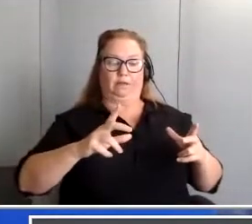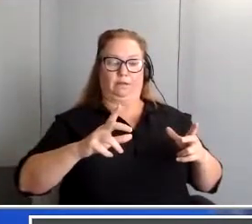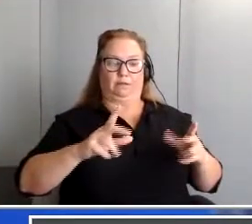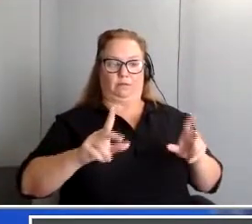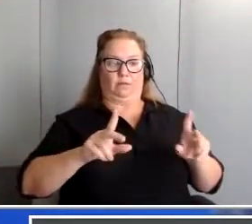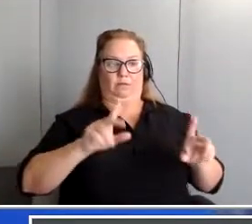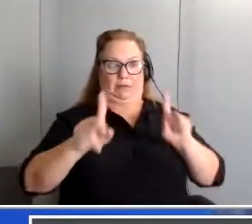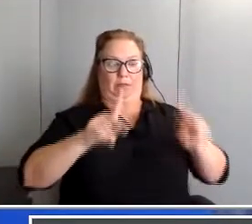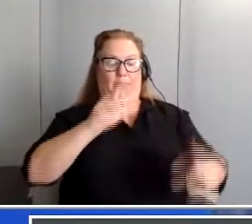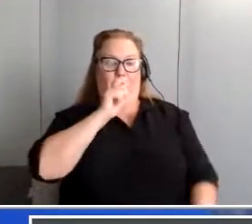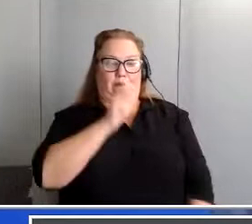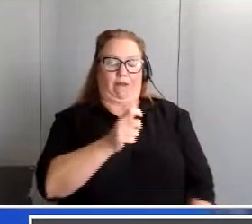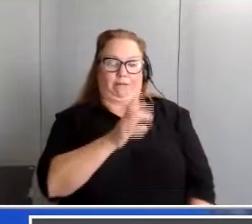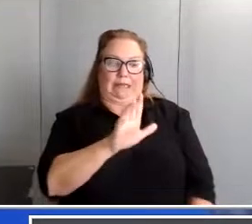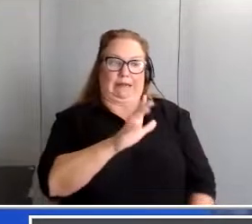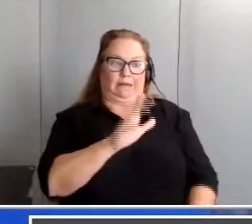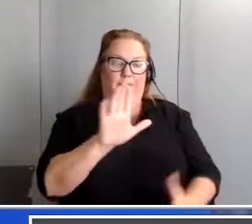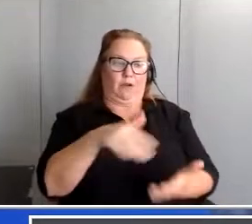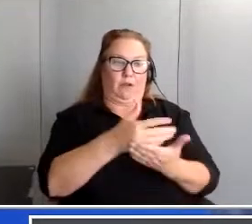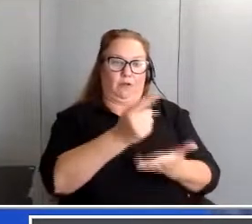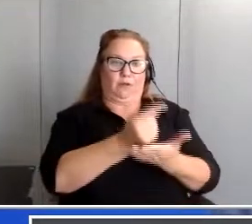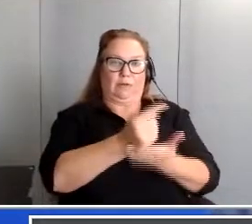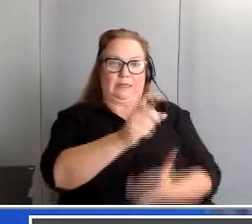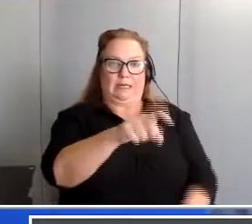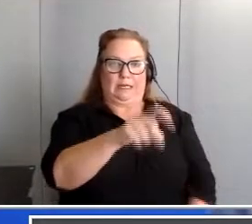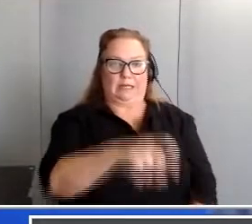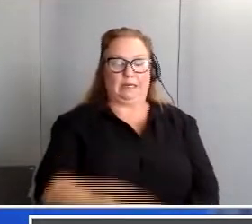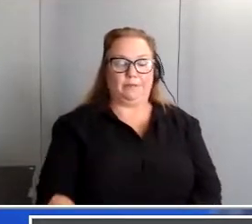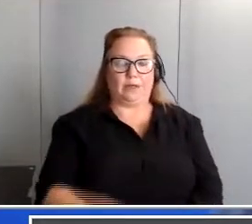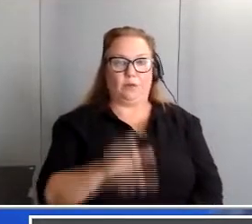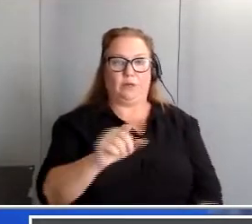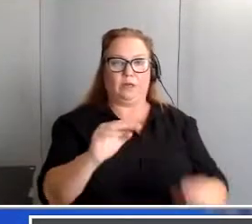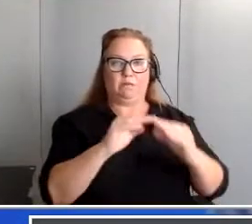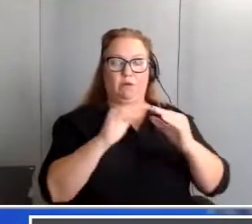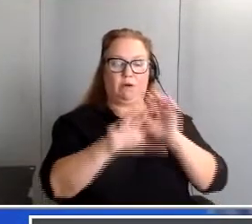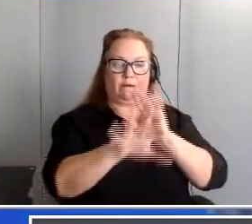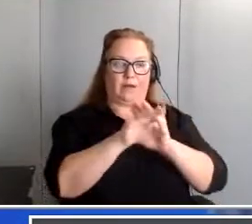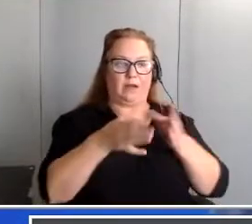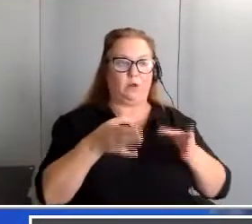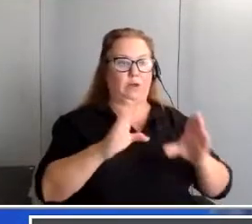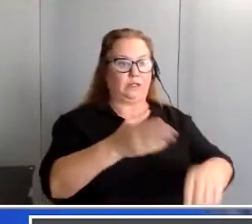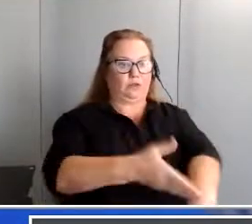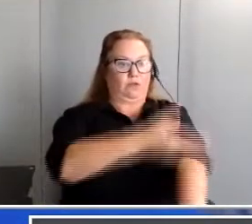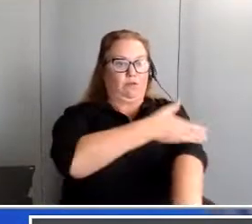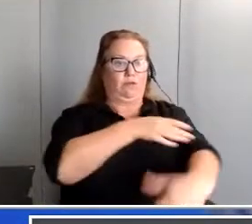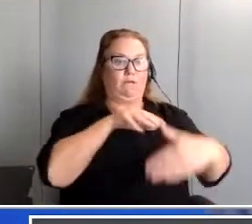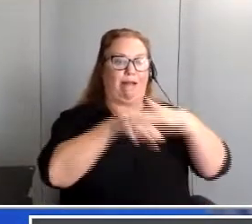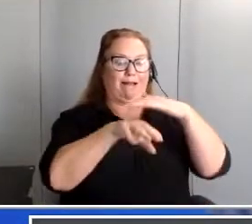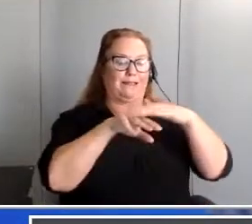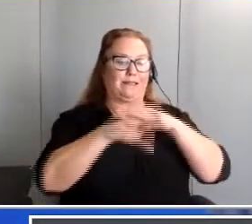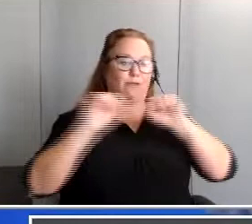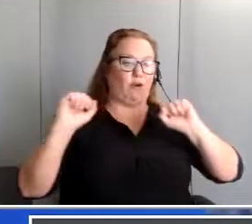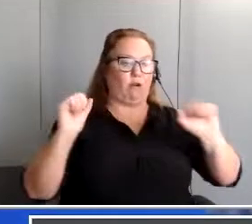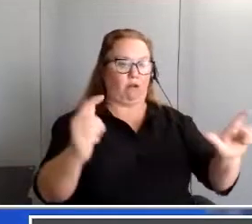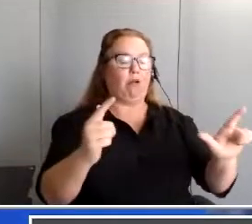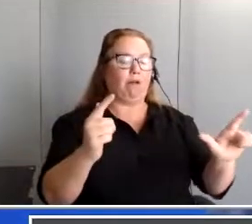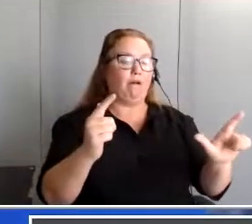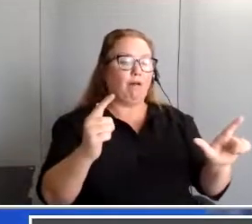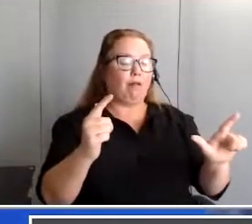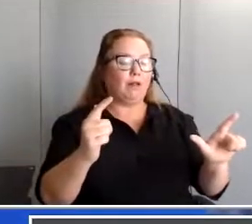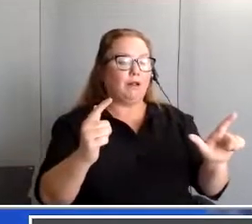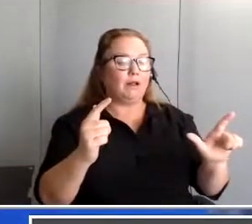We just need to do more and try to find ways to improve access to everybody. In terms